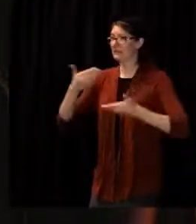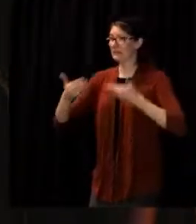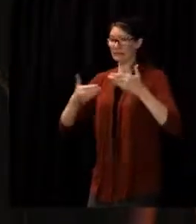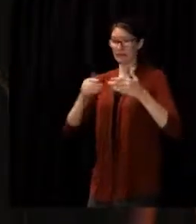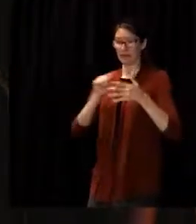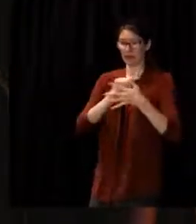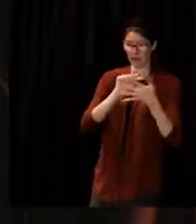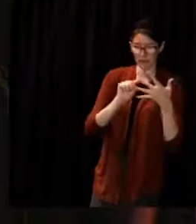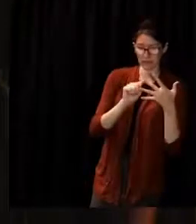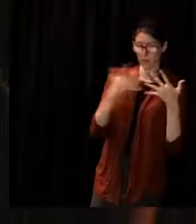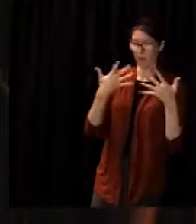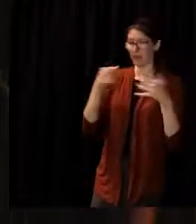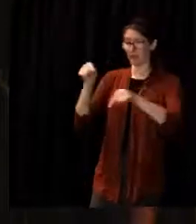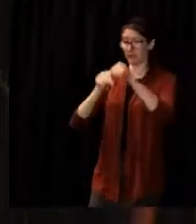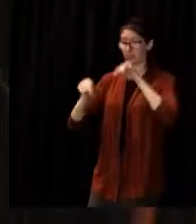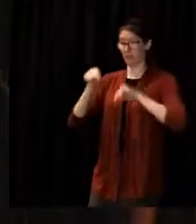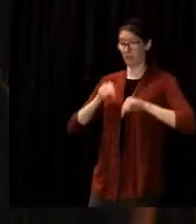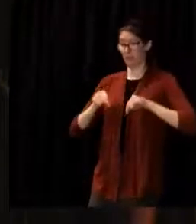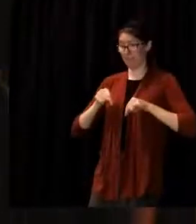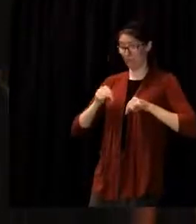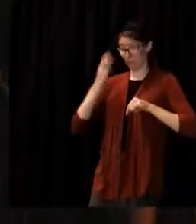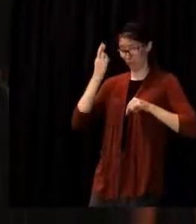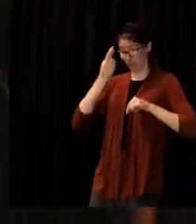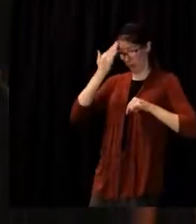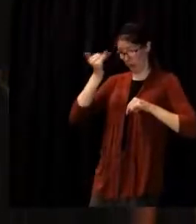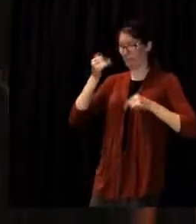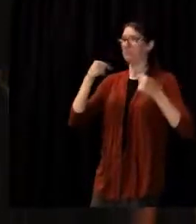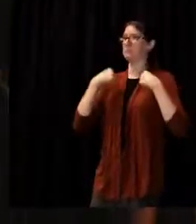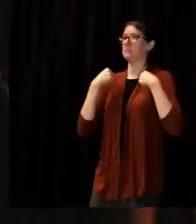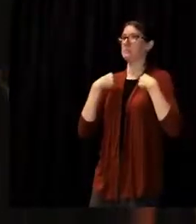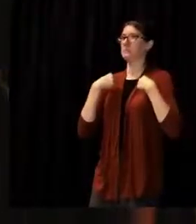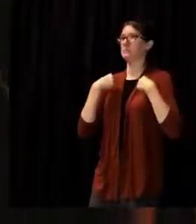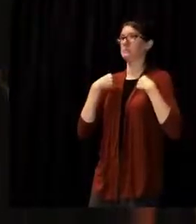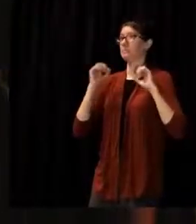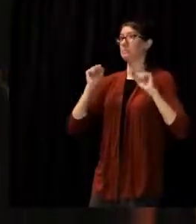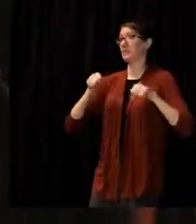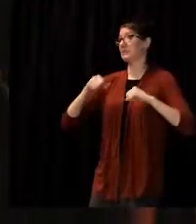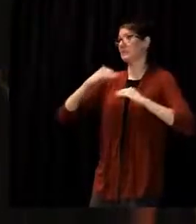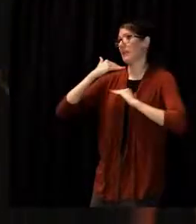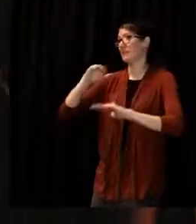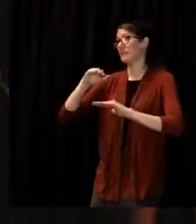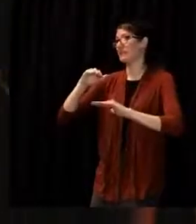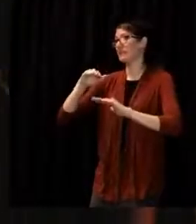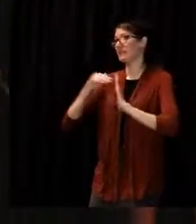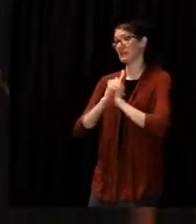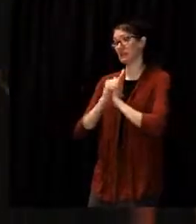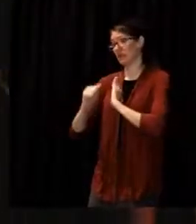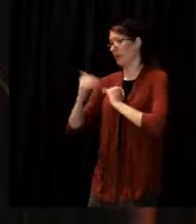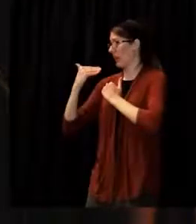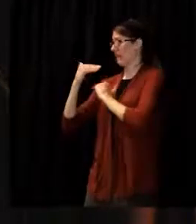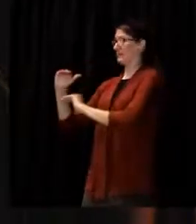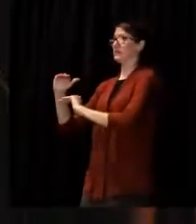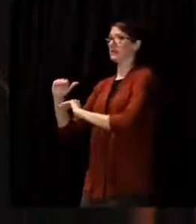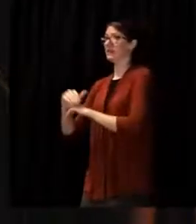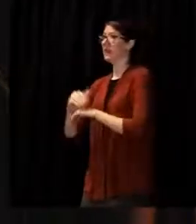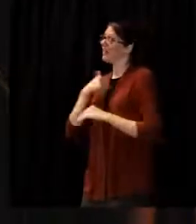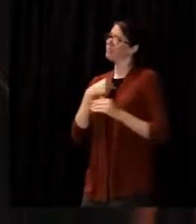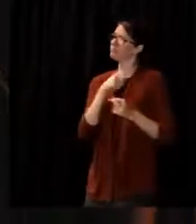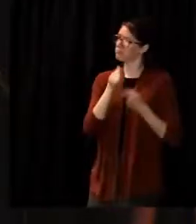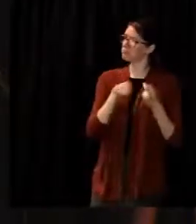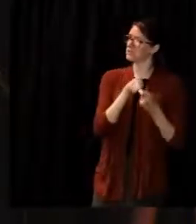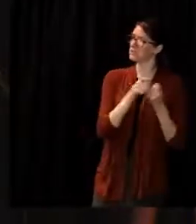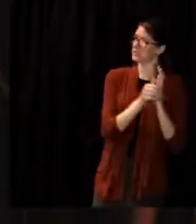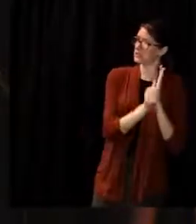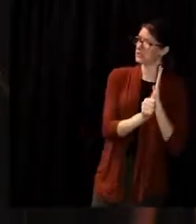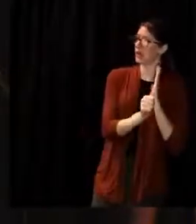you can actually ultimately trace it to me and my limited abilities and my limited giftings. I have giftings in certain areas, but not in a